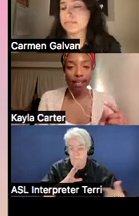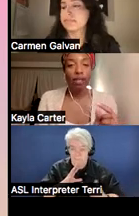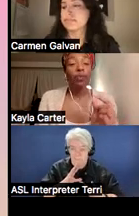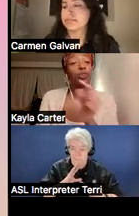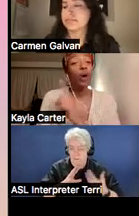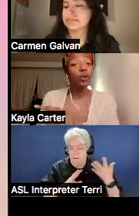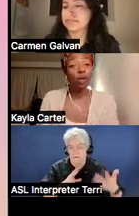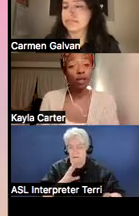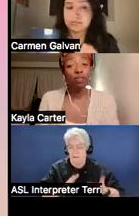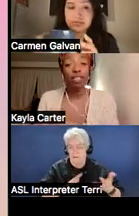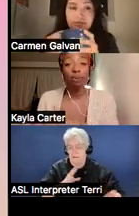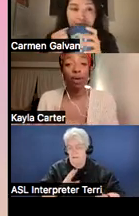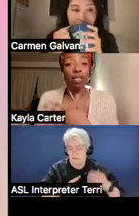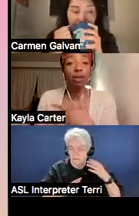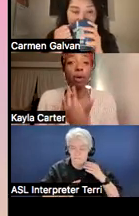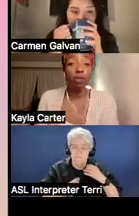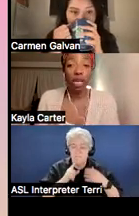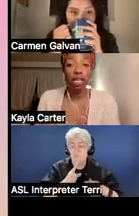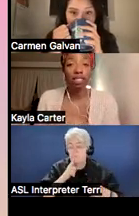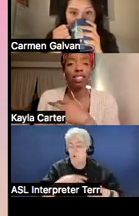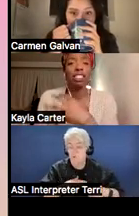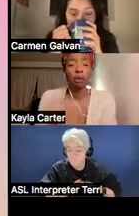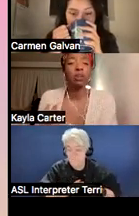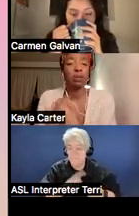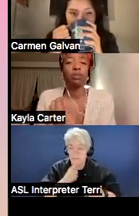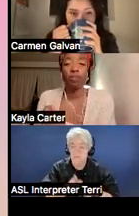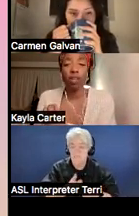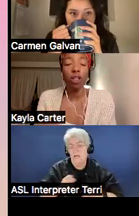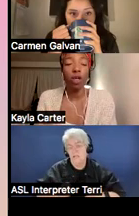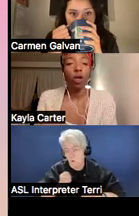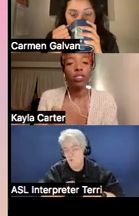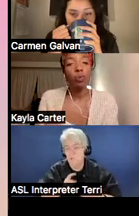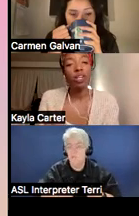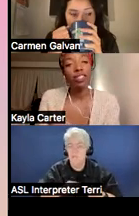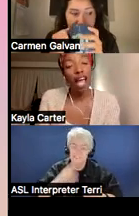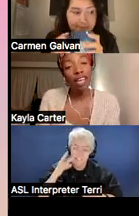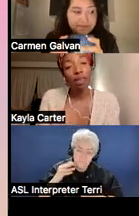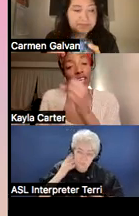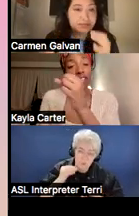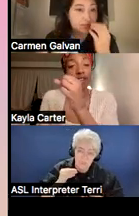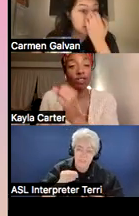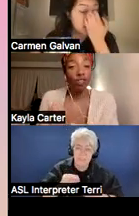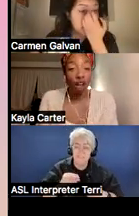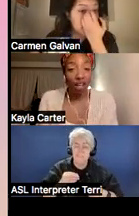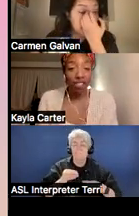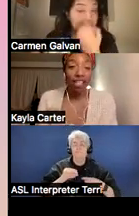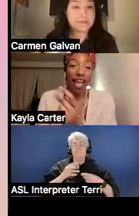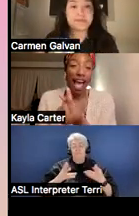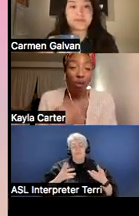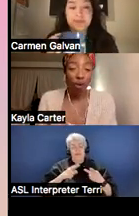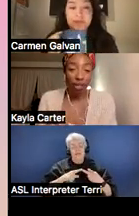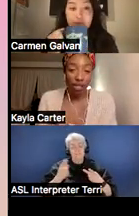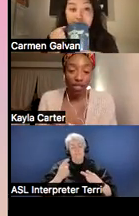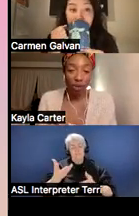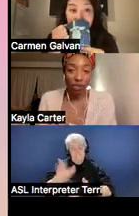had. So while grief is an emotion, is an experience that we feel when someone has died because of loss in